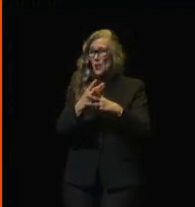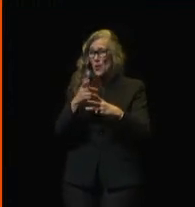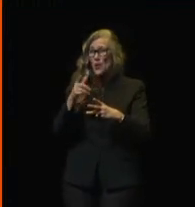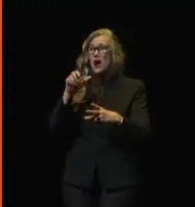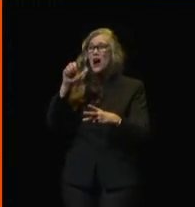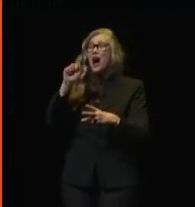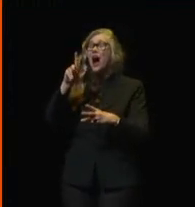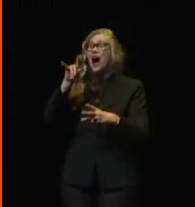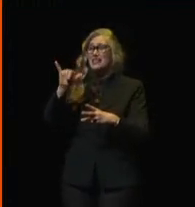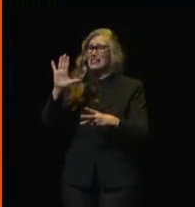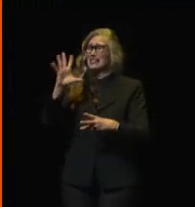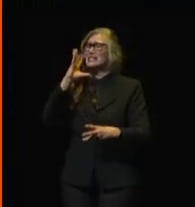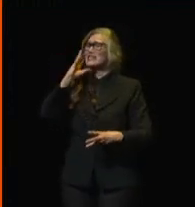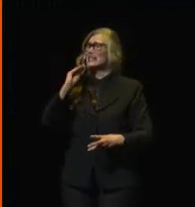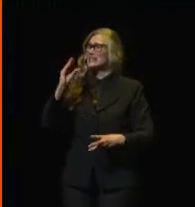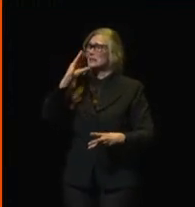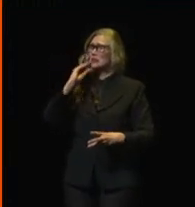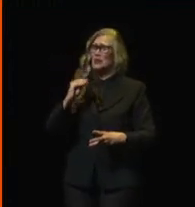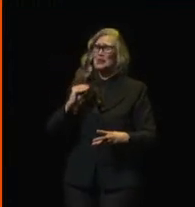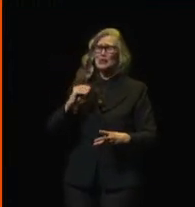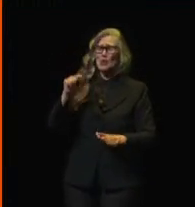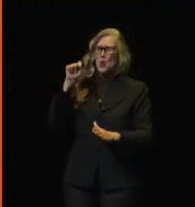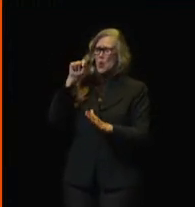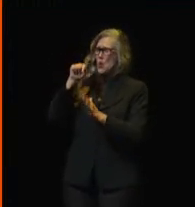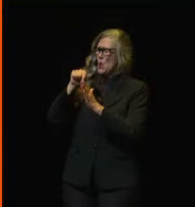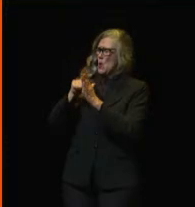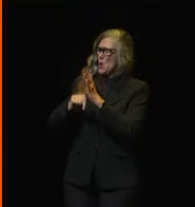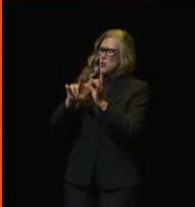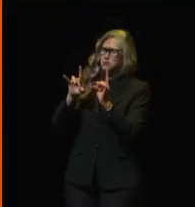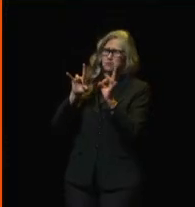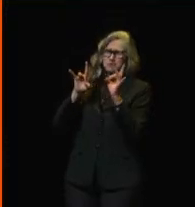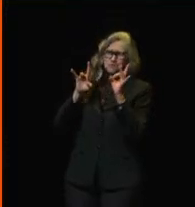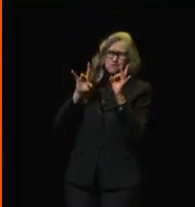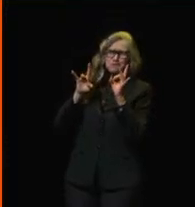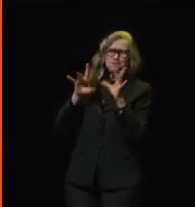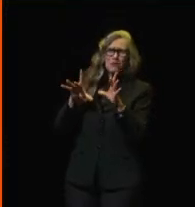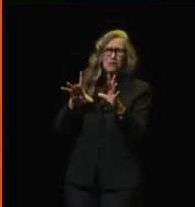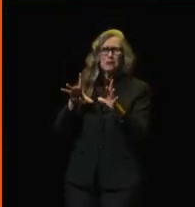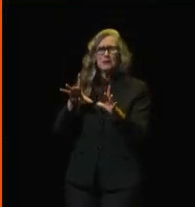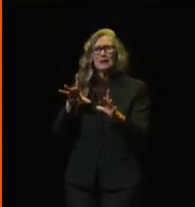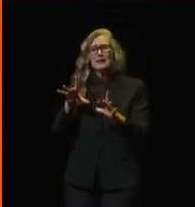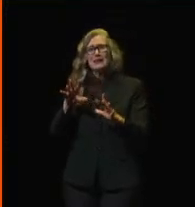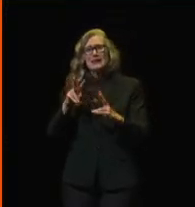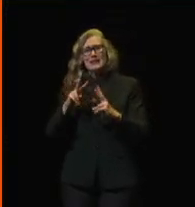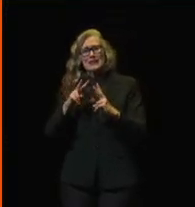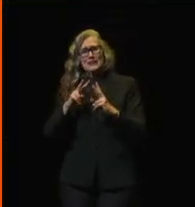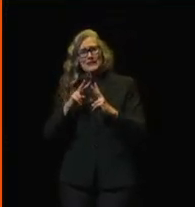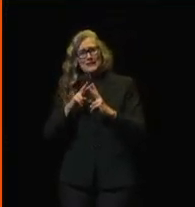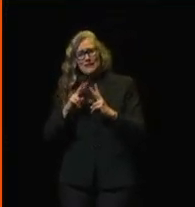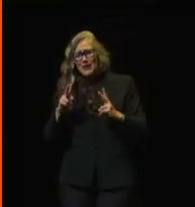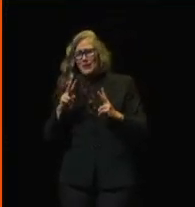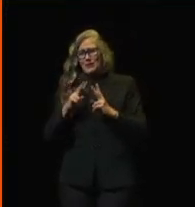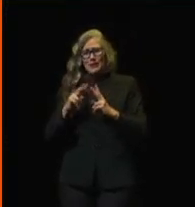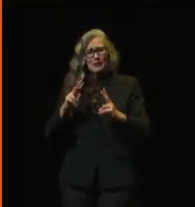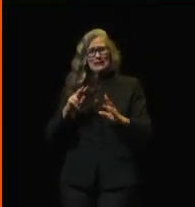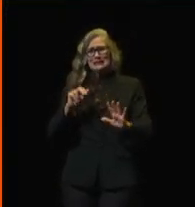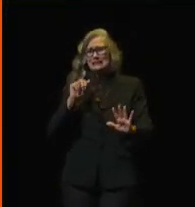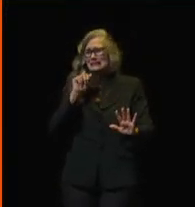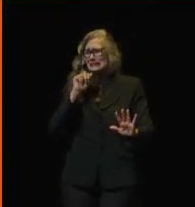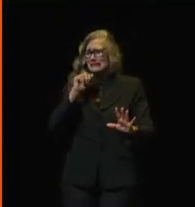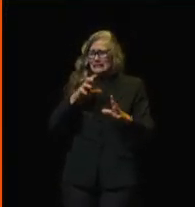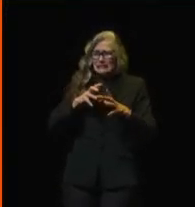joy, and he would do it with a vengeance. With the help of his